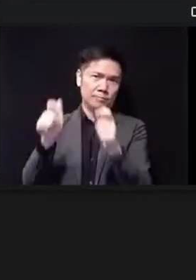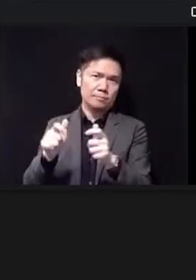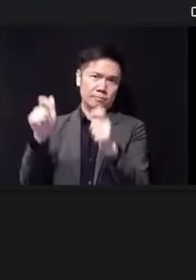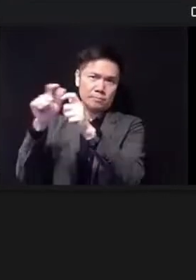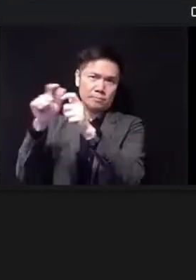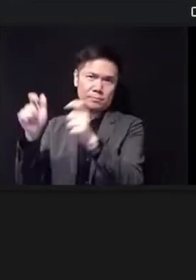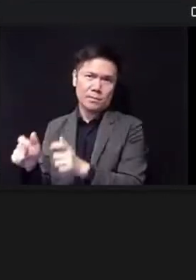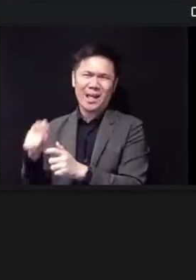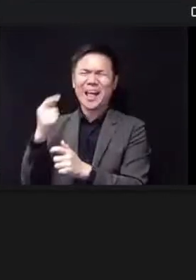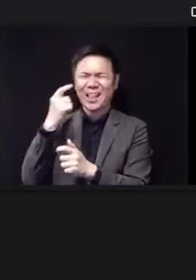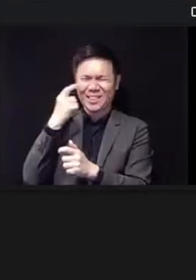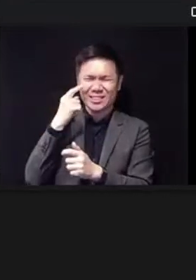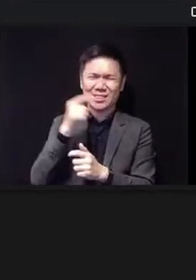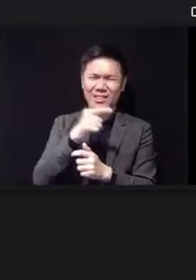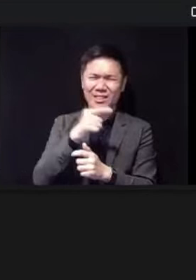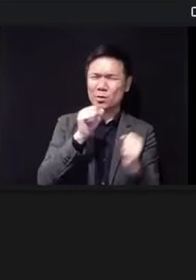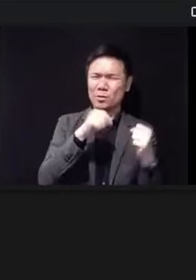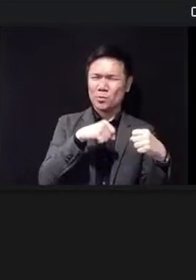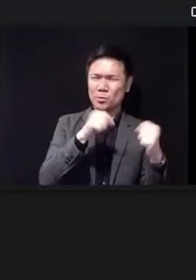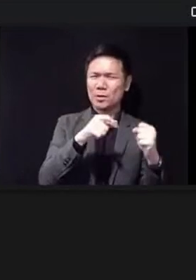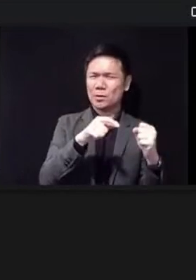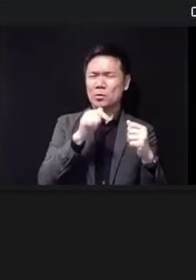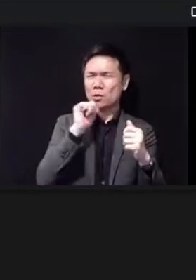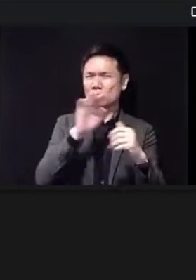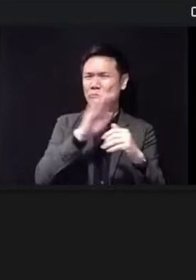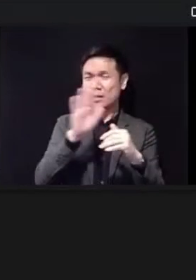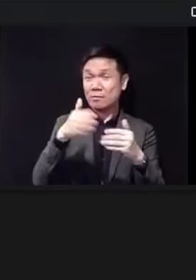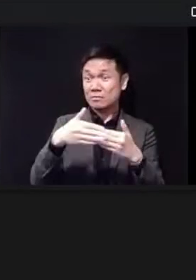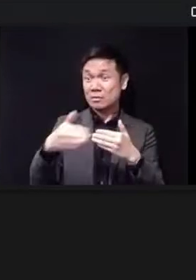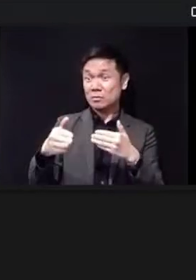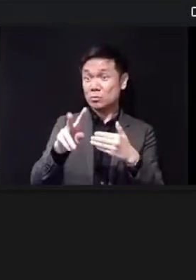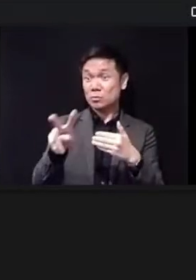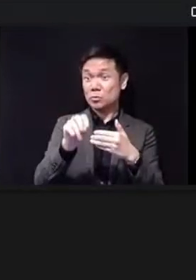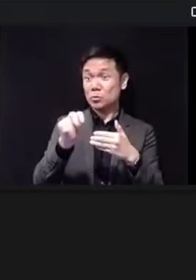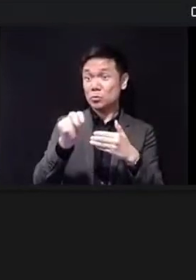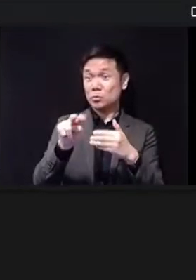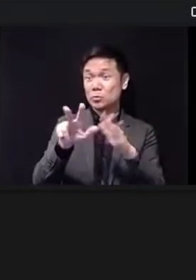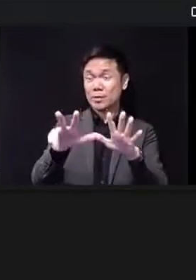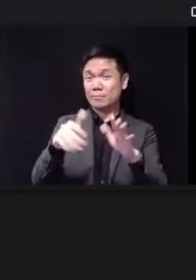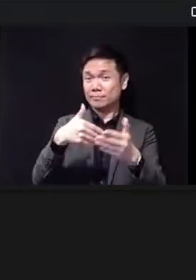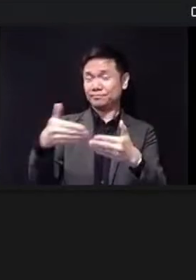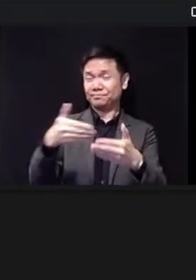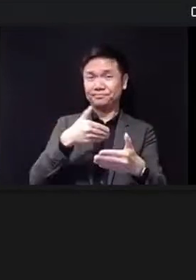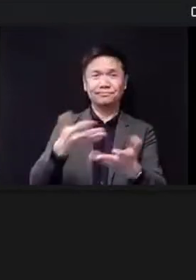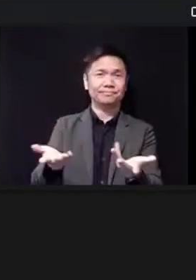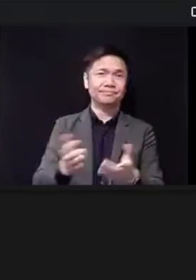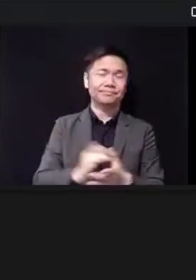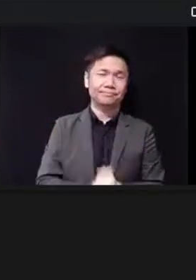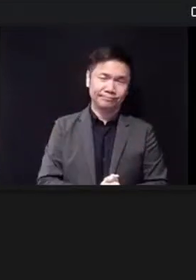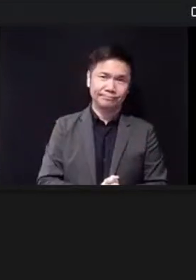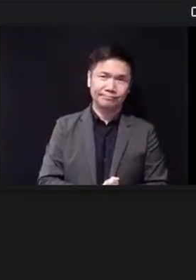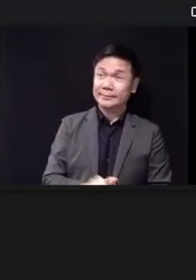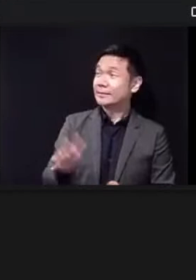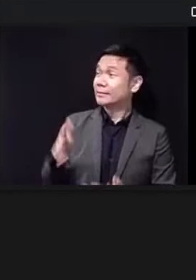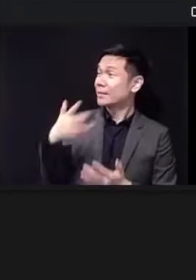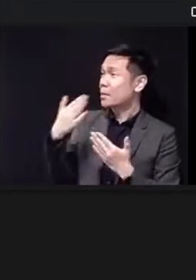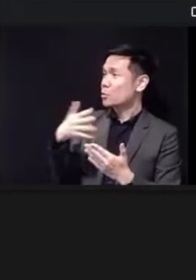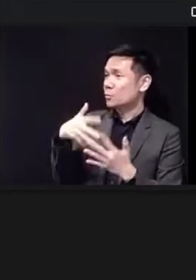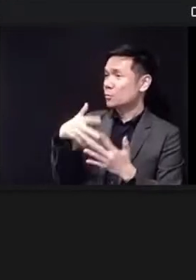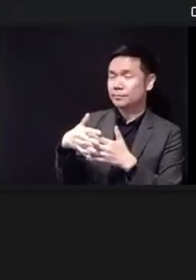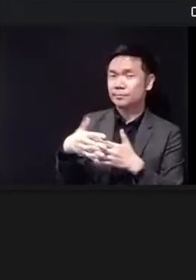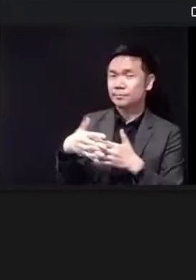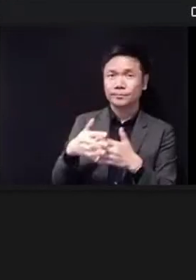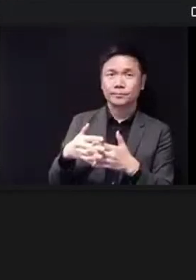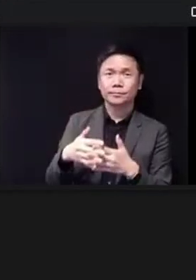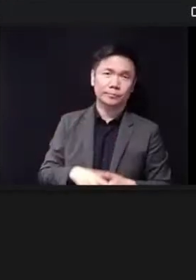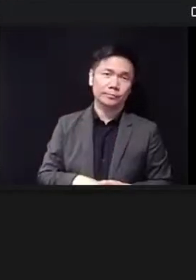think we're on the same page in terms of not wanting to prejudge. Thank you. Thank you very much to the distinguished delegate from the USA. Now, I